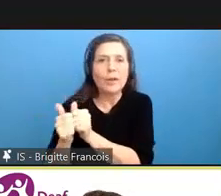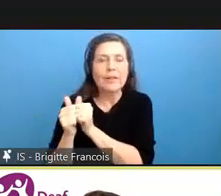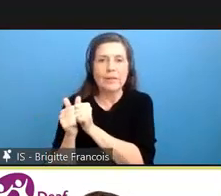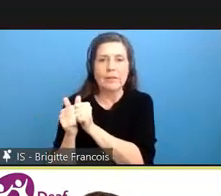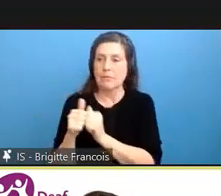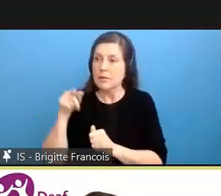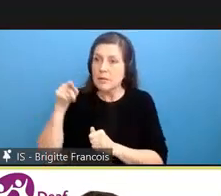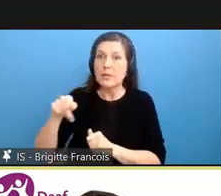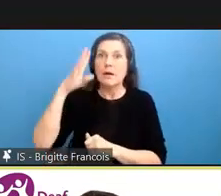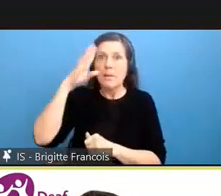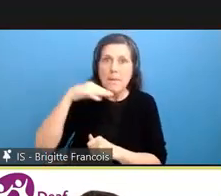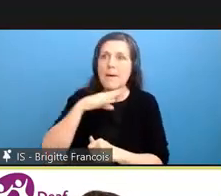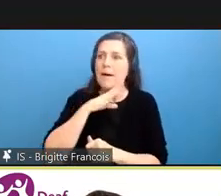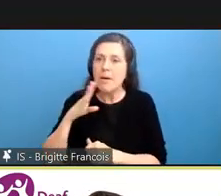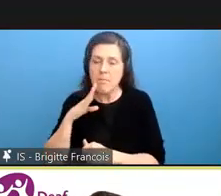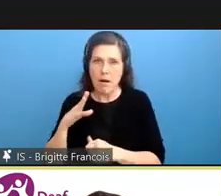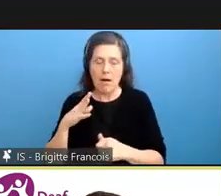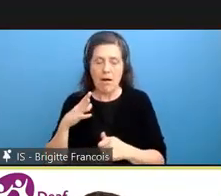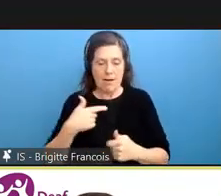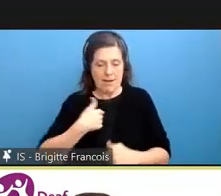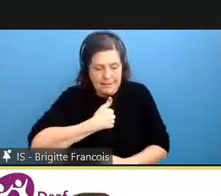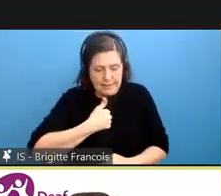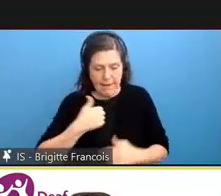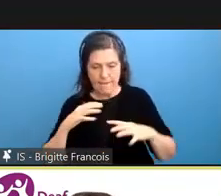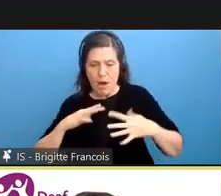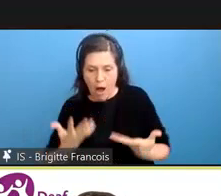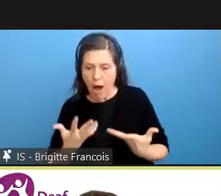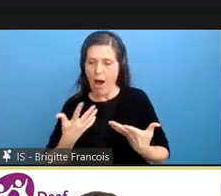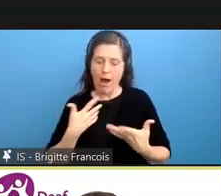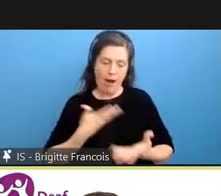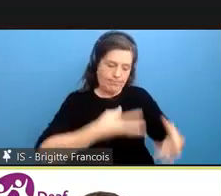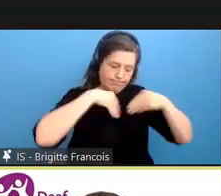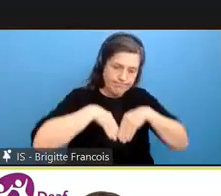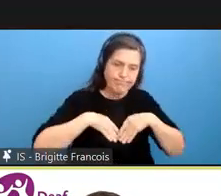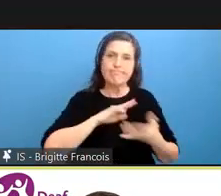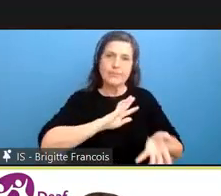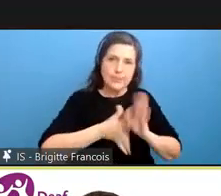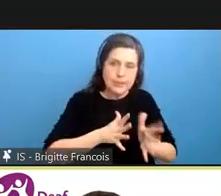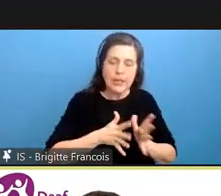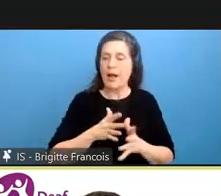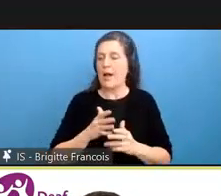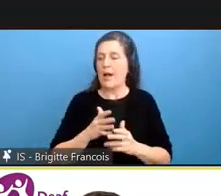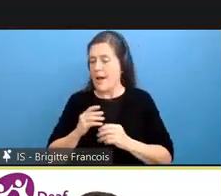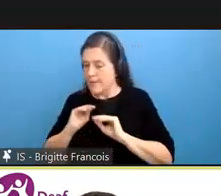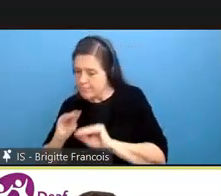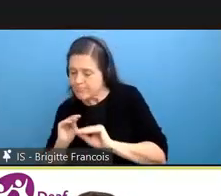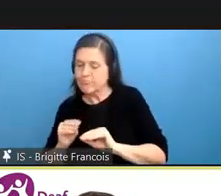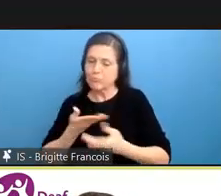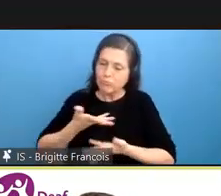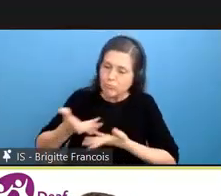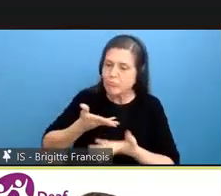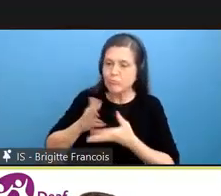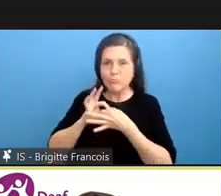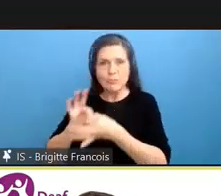learn about working with their deaf child, having learned sign language, not only sort of work with their own child, but then also take part